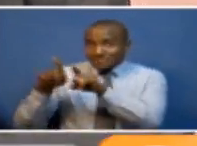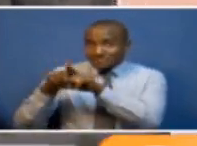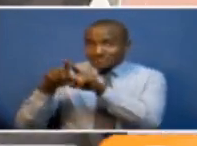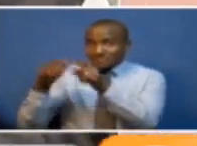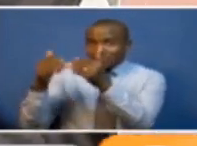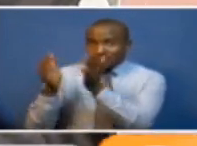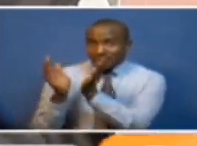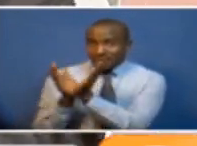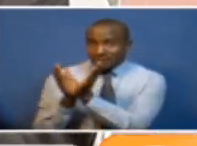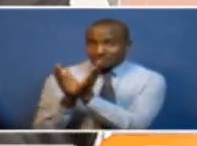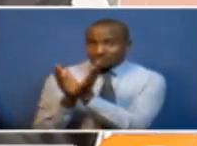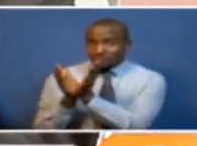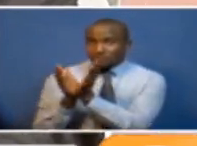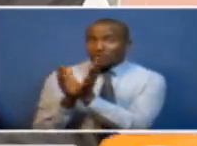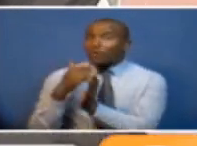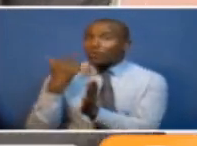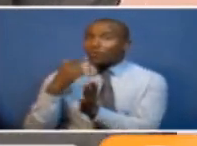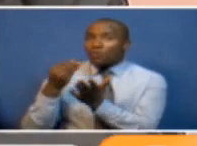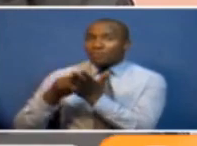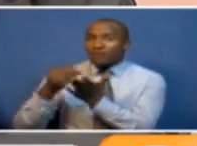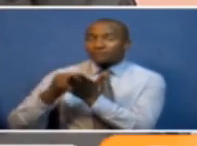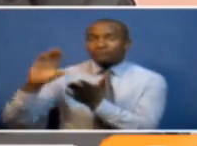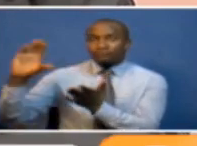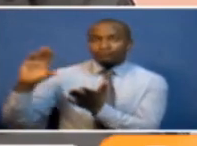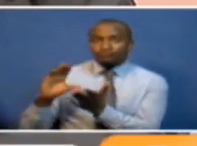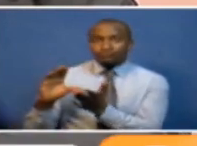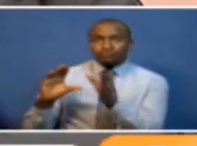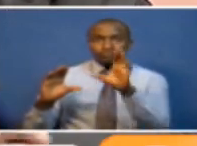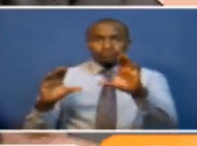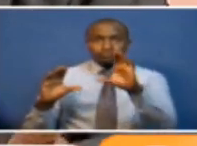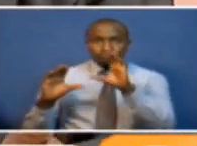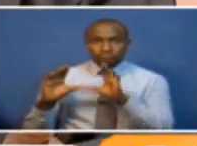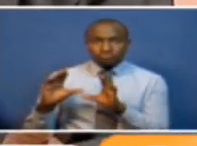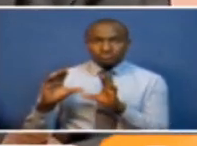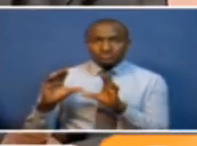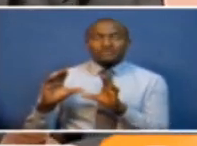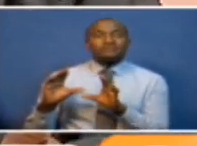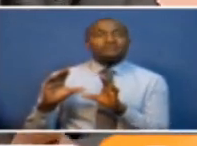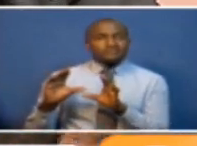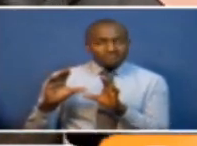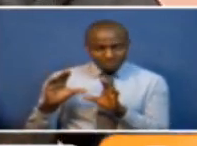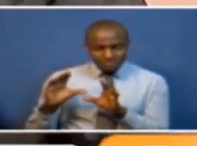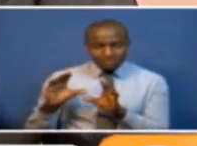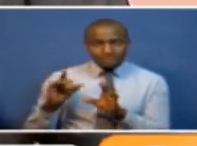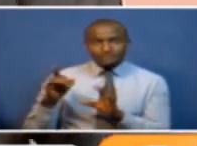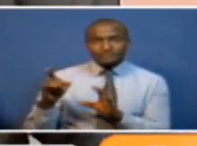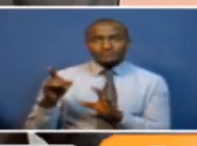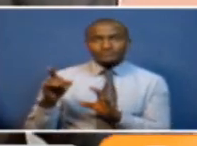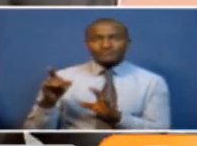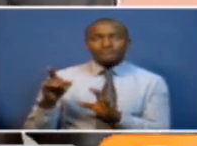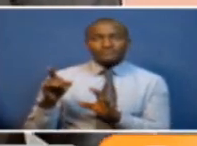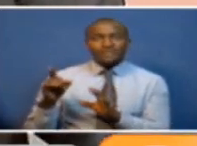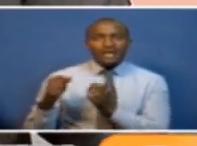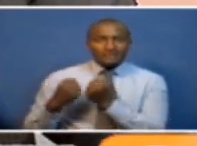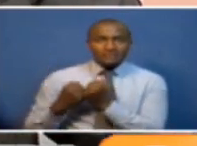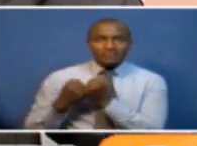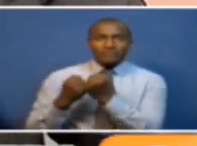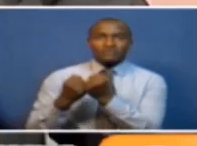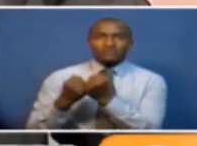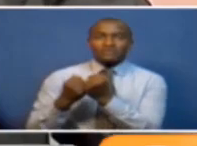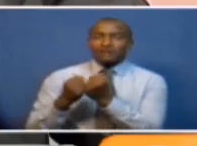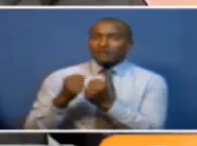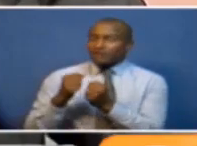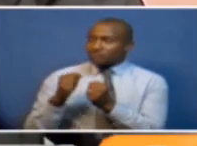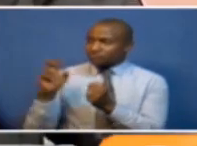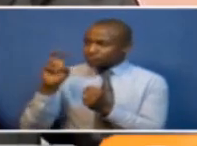who were able to get this loan in place. It's a tied aid, and we were able to get a contractor from Spain to